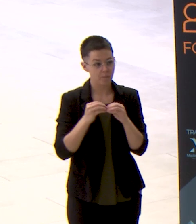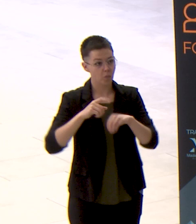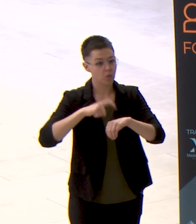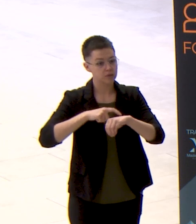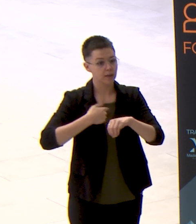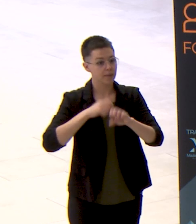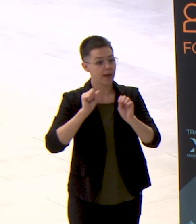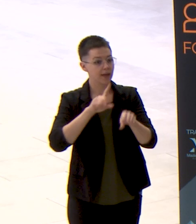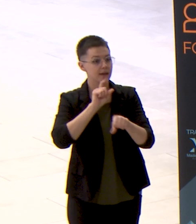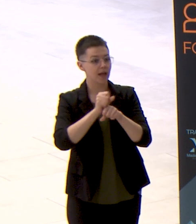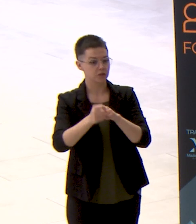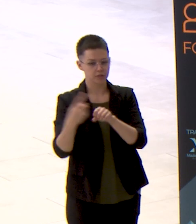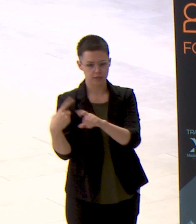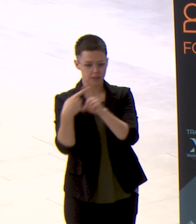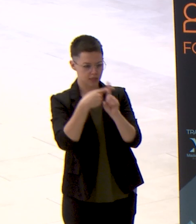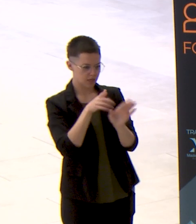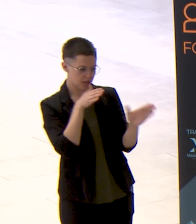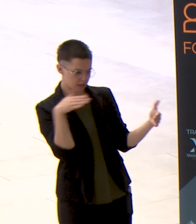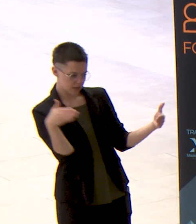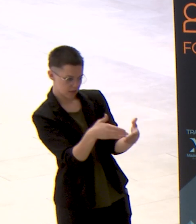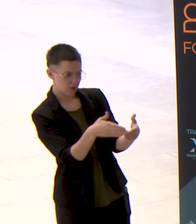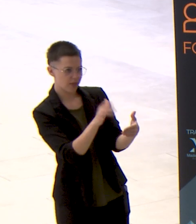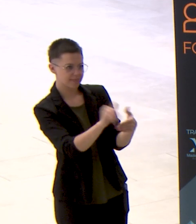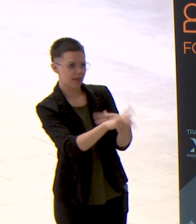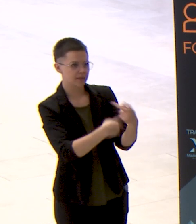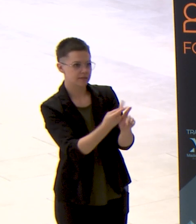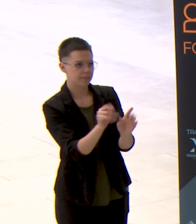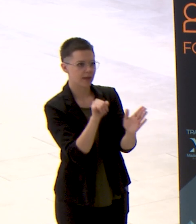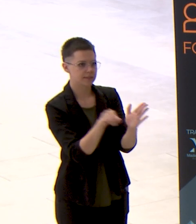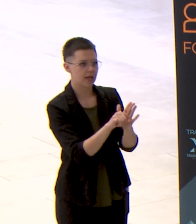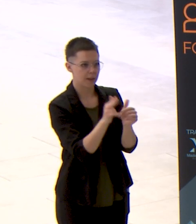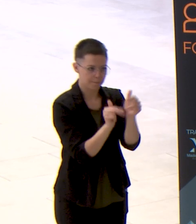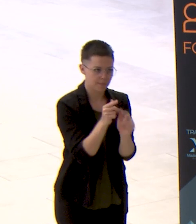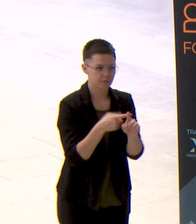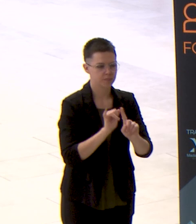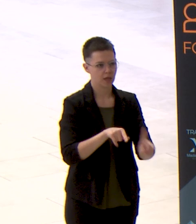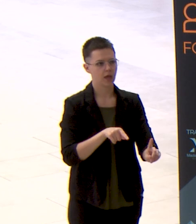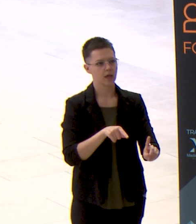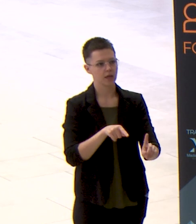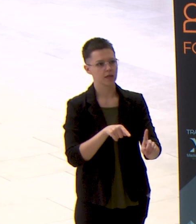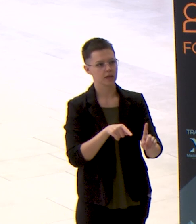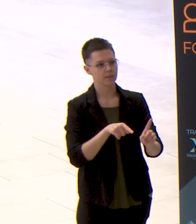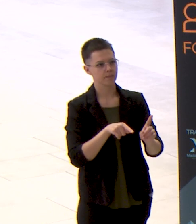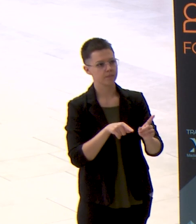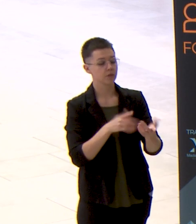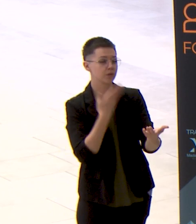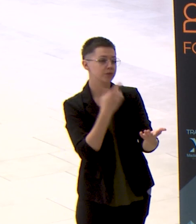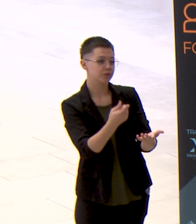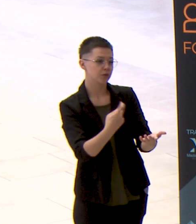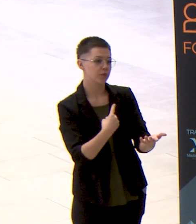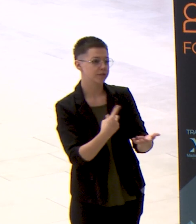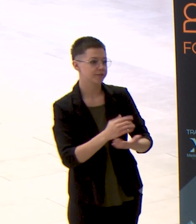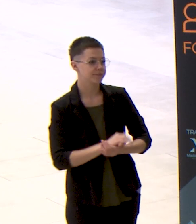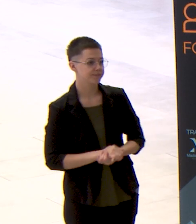being able to actually target and attract, right, and build community around. So it's a great question that you're